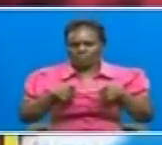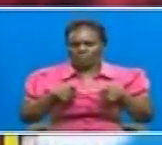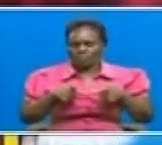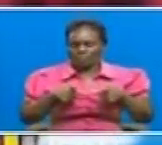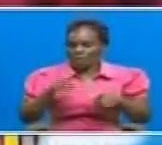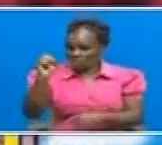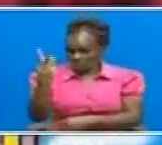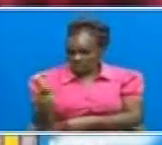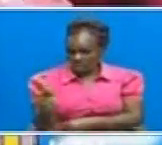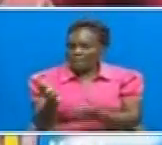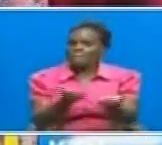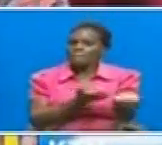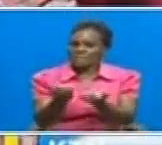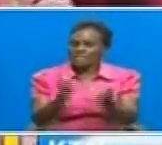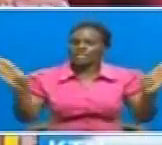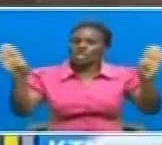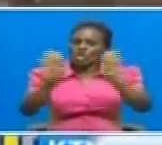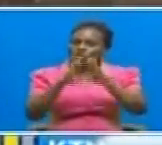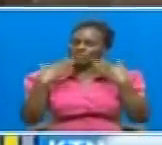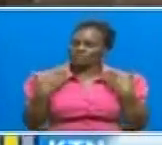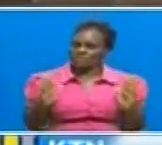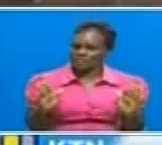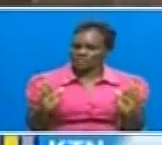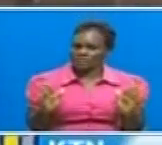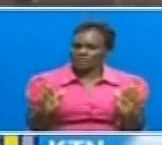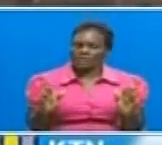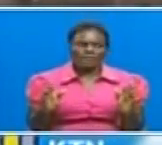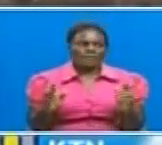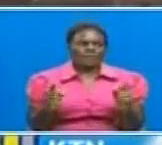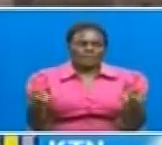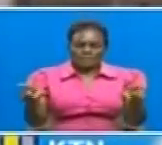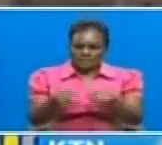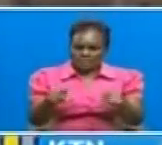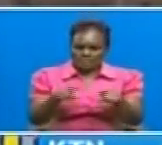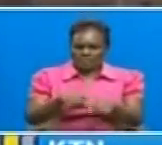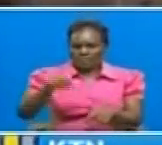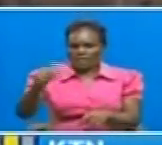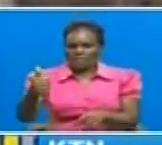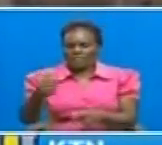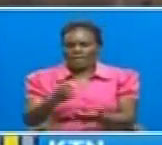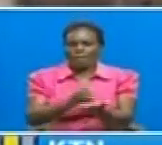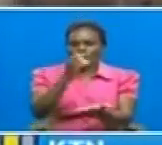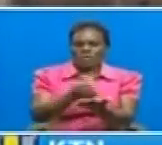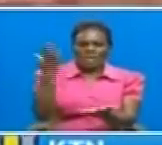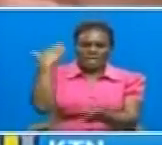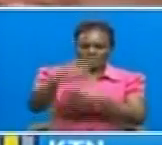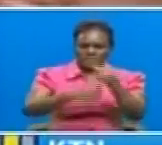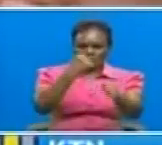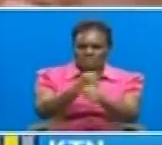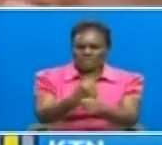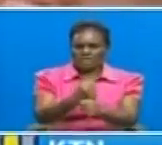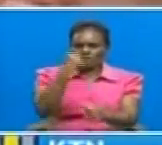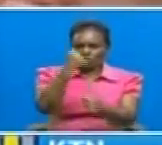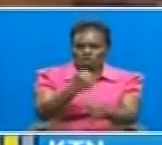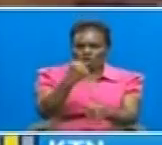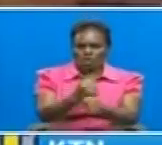All right? Na hii biashara imefungwa. It pales compared to the bustling plant we reported about last year. All the